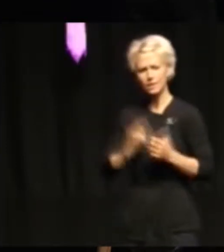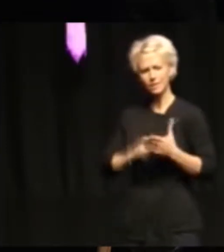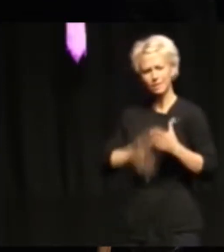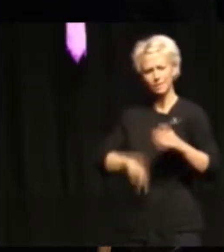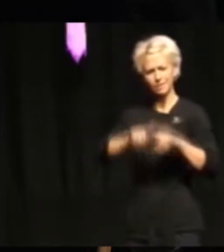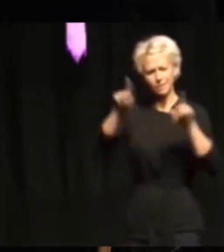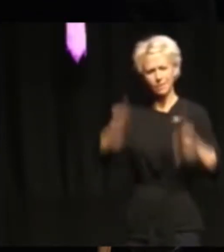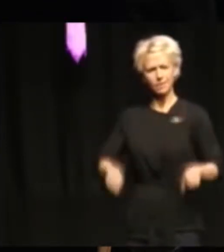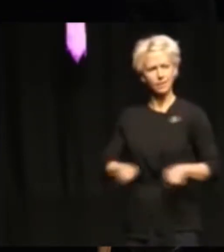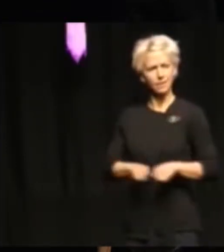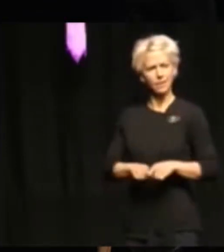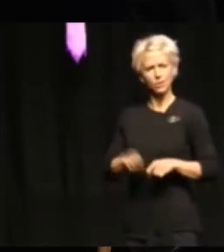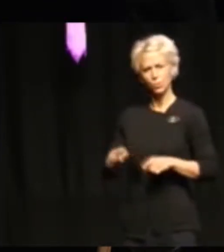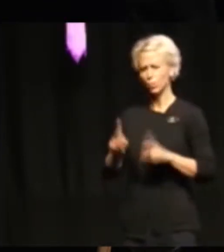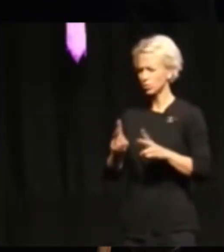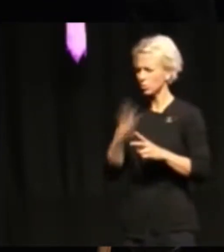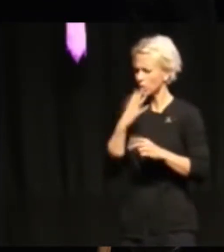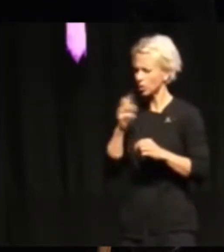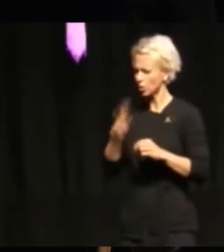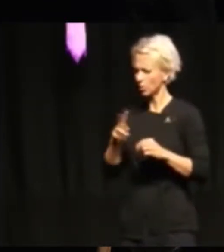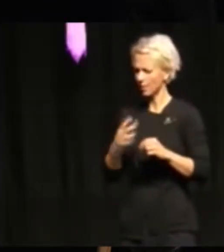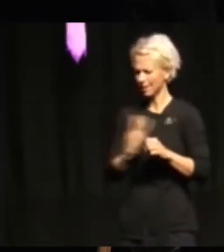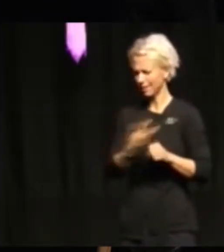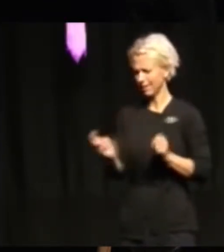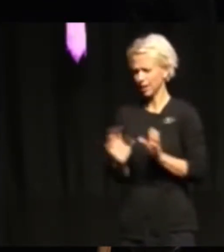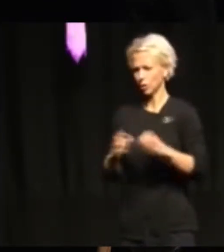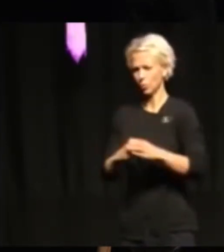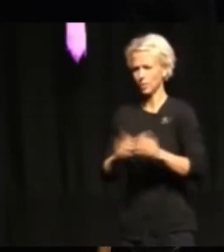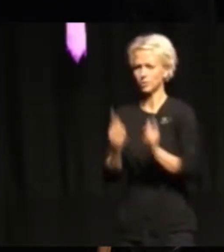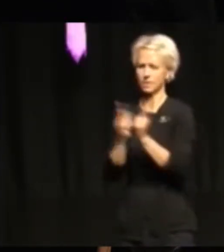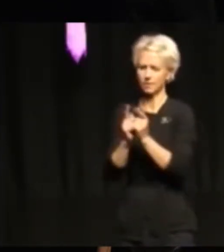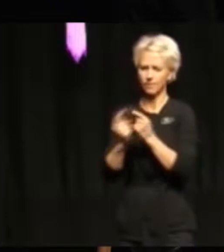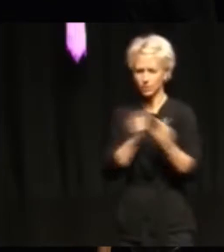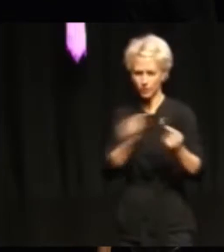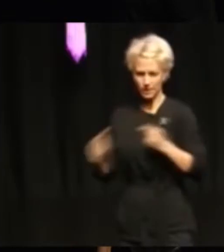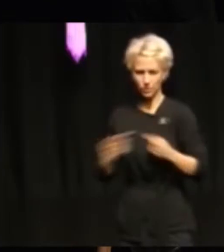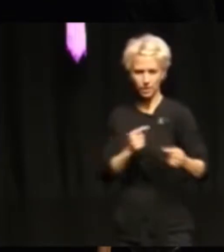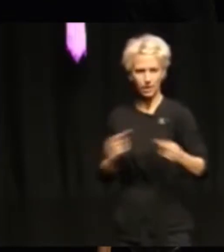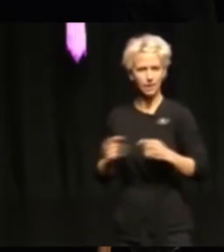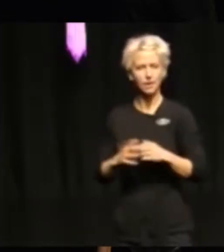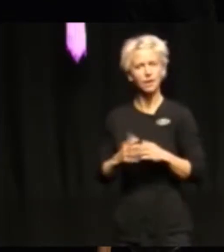talk a little bit about the committee. But just to